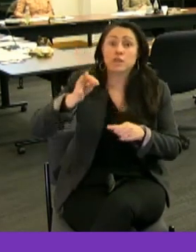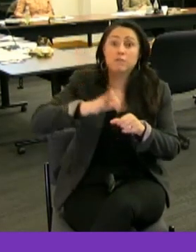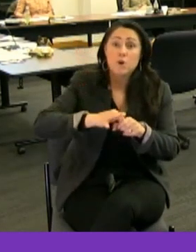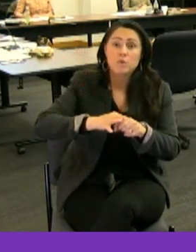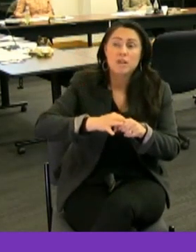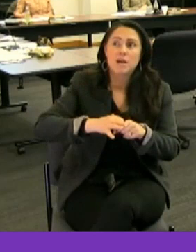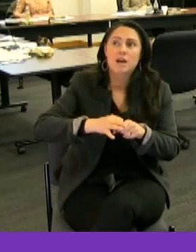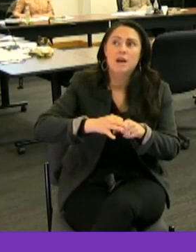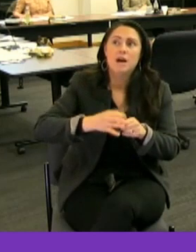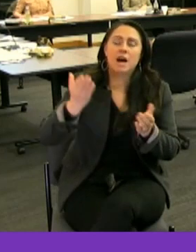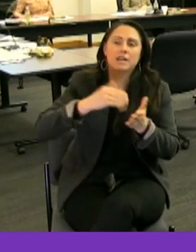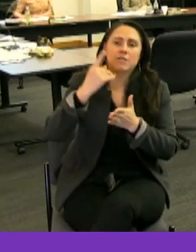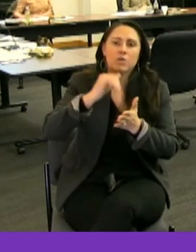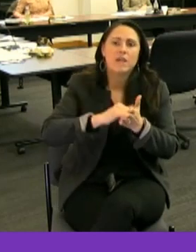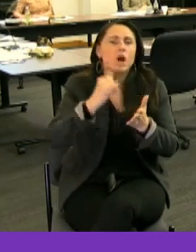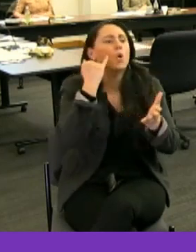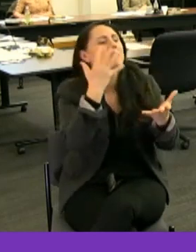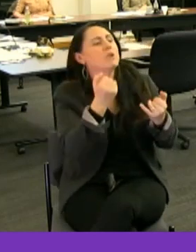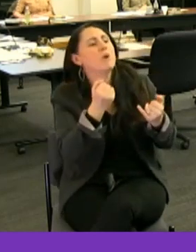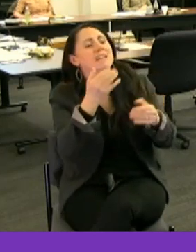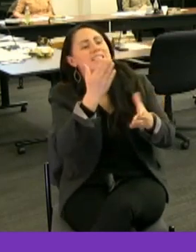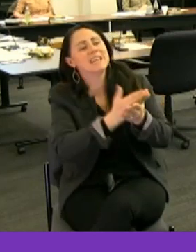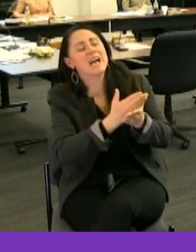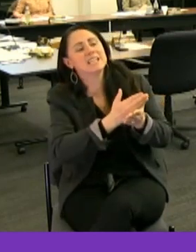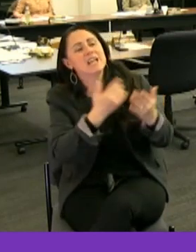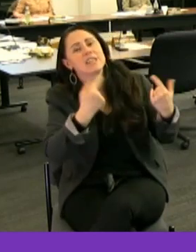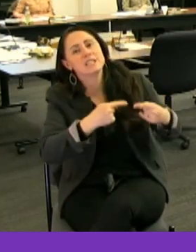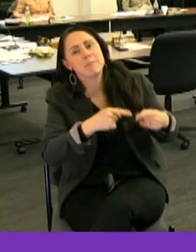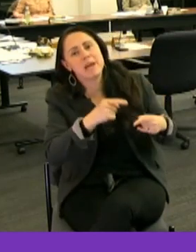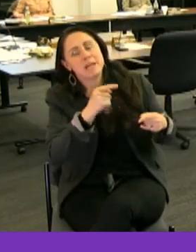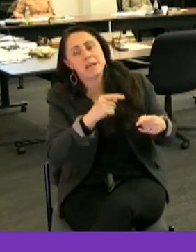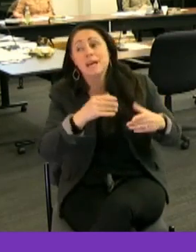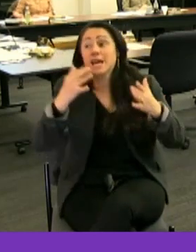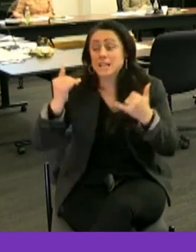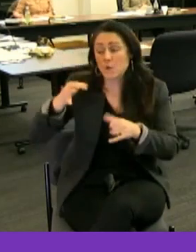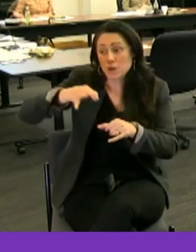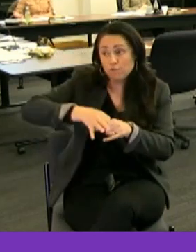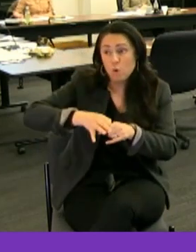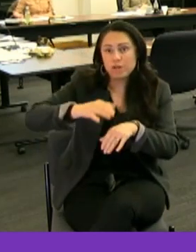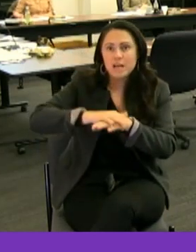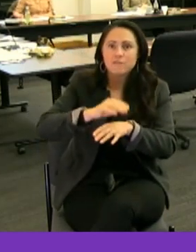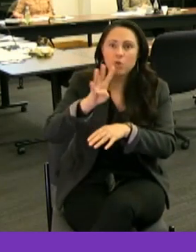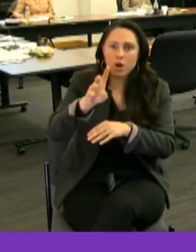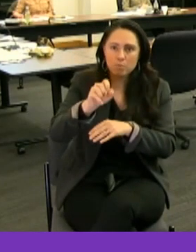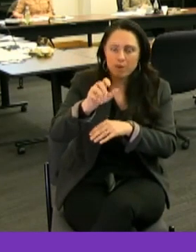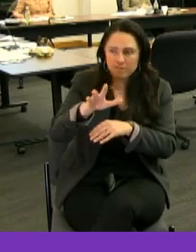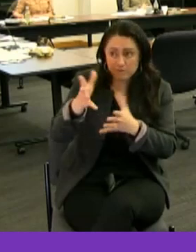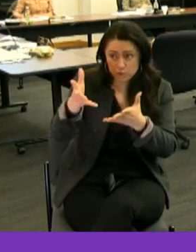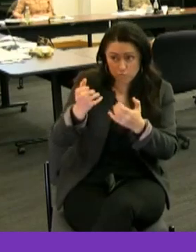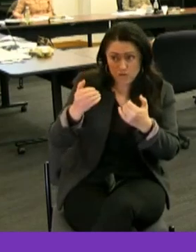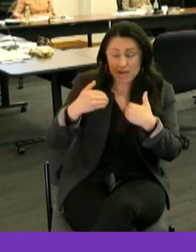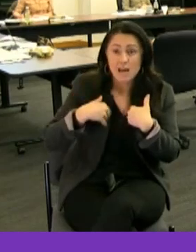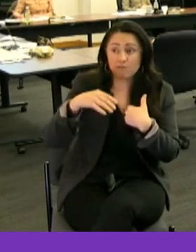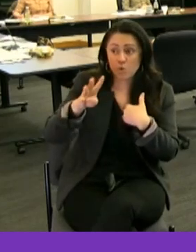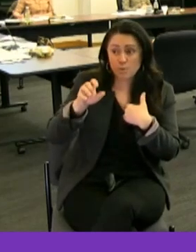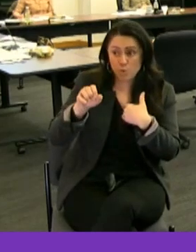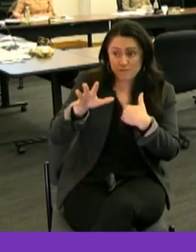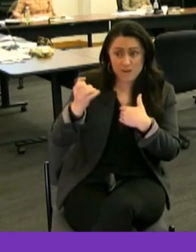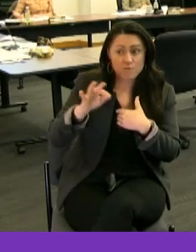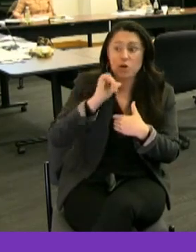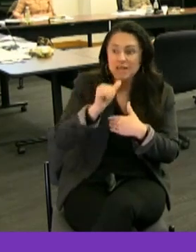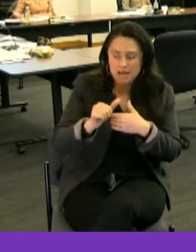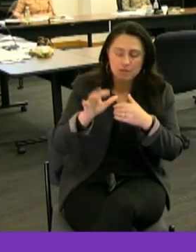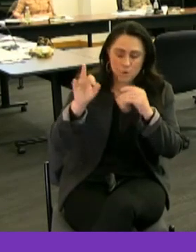yes for that then. Yeah, Okay. if you wanted to end the debate, yeah. Okay. So now you're voting on 4.5. Do you want to have 4.5 or